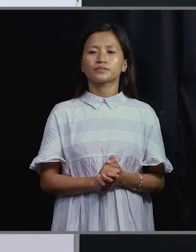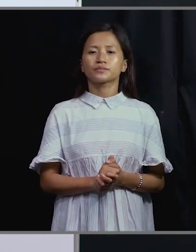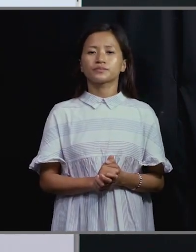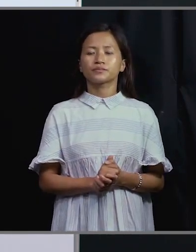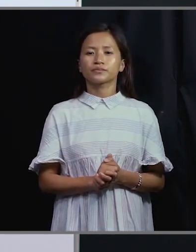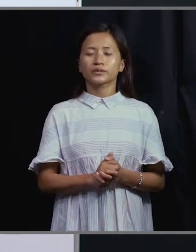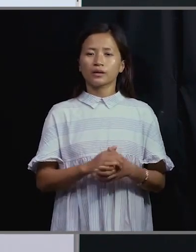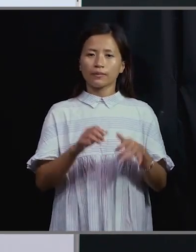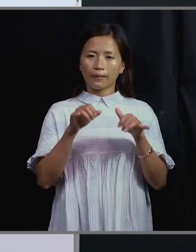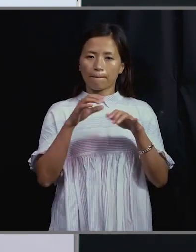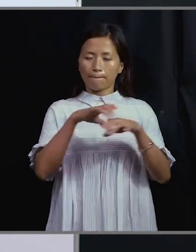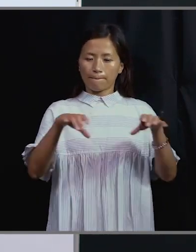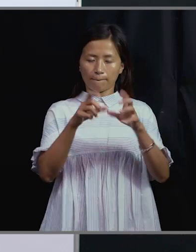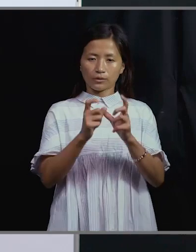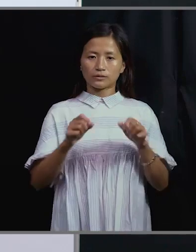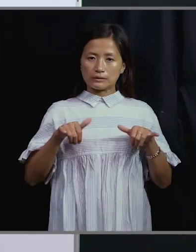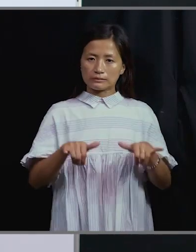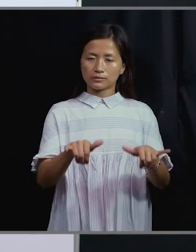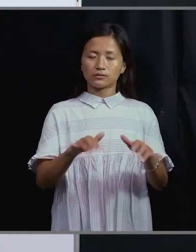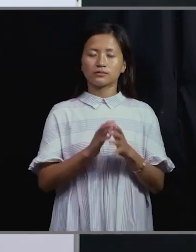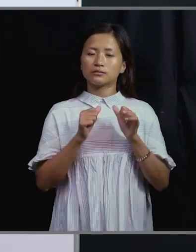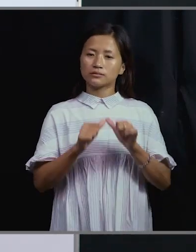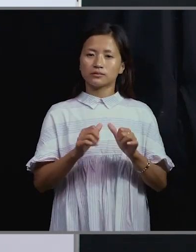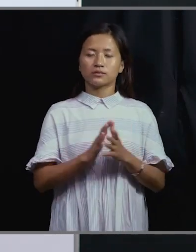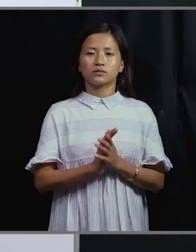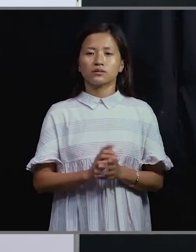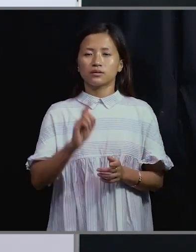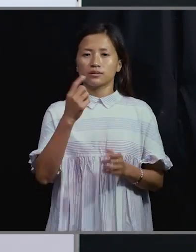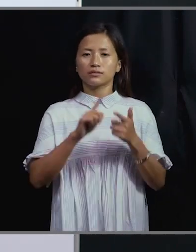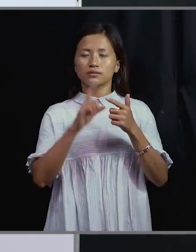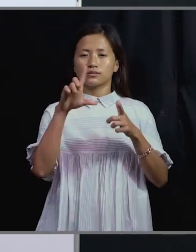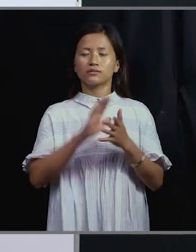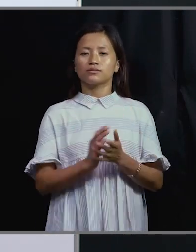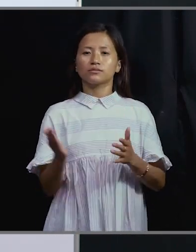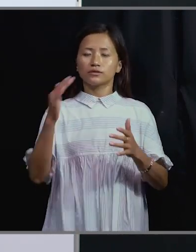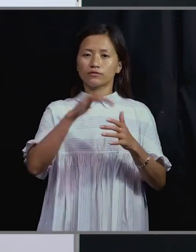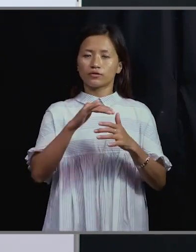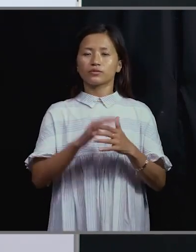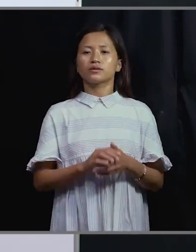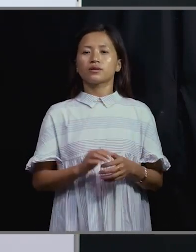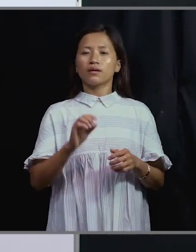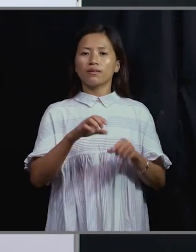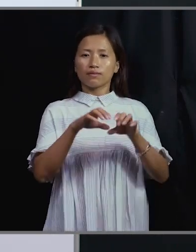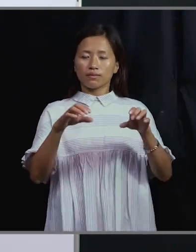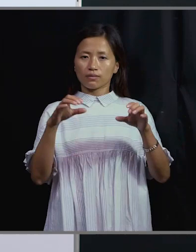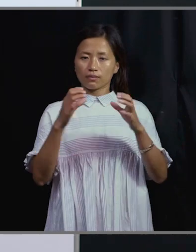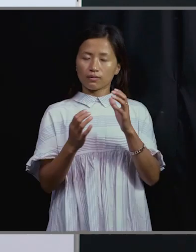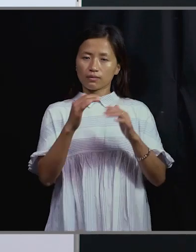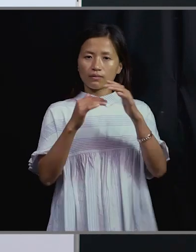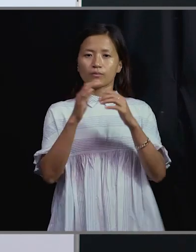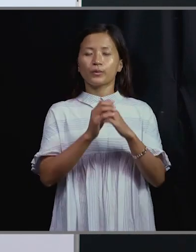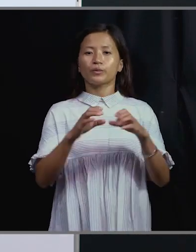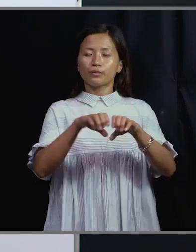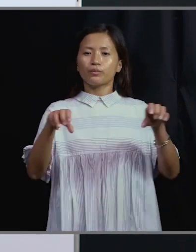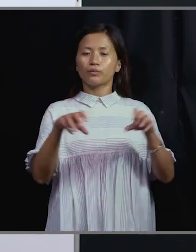This bond still remains. Then this electrons once again comes in and form a double bond here, and therefore this